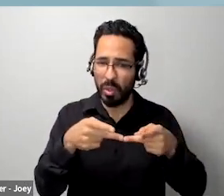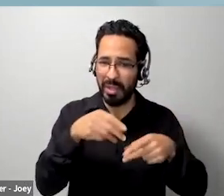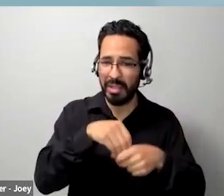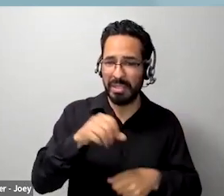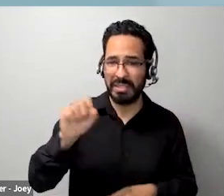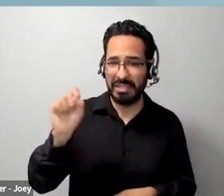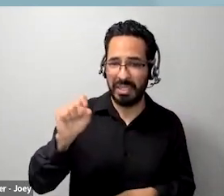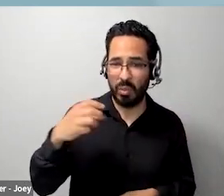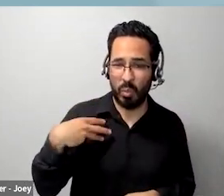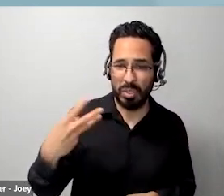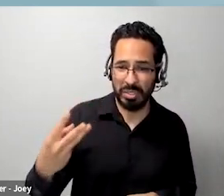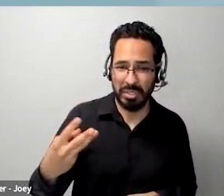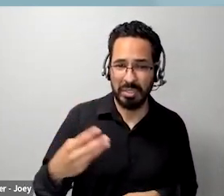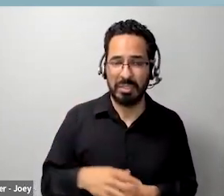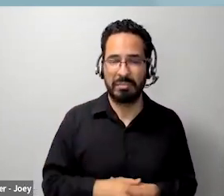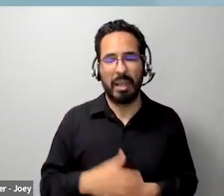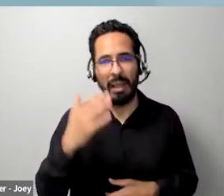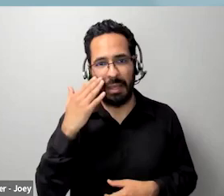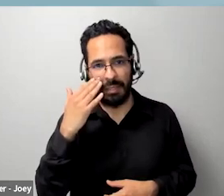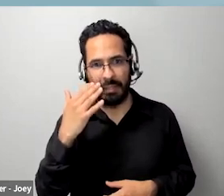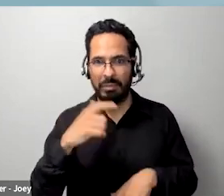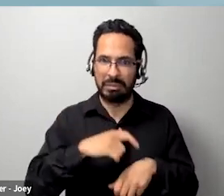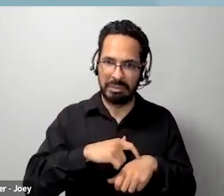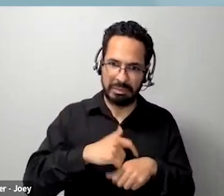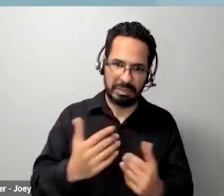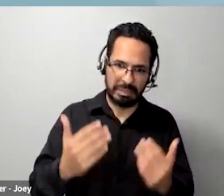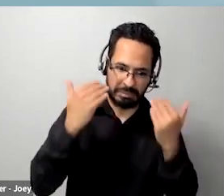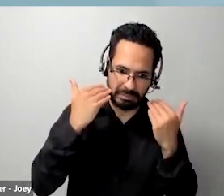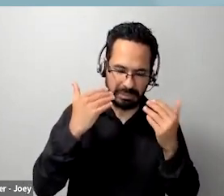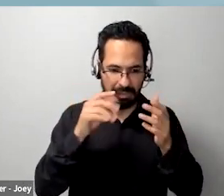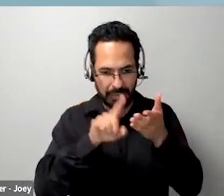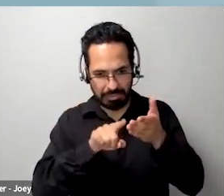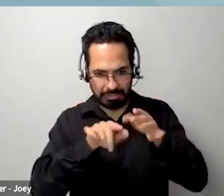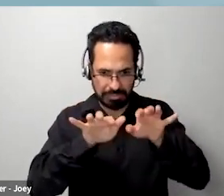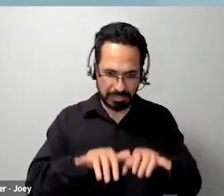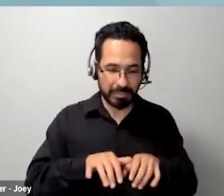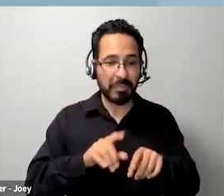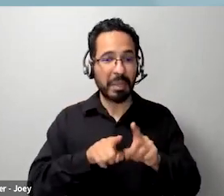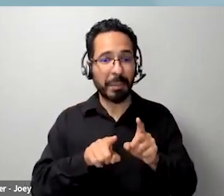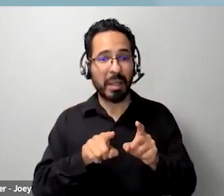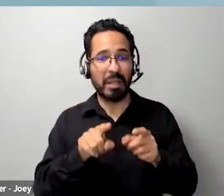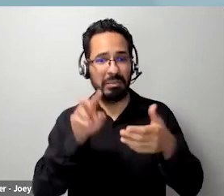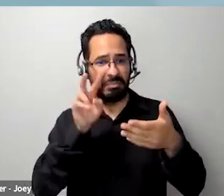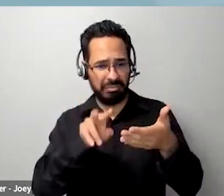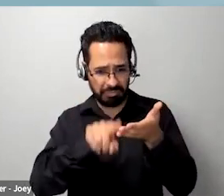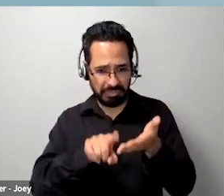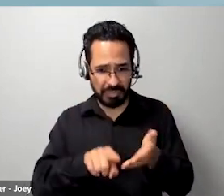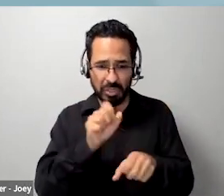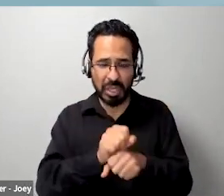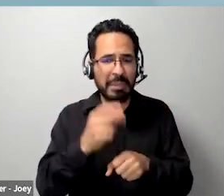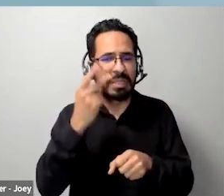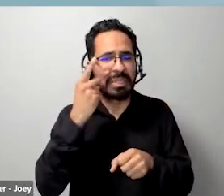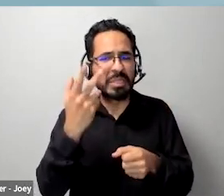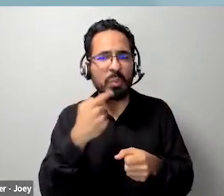Seattle, Washington, I know it's time consuming, but click into the job and see what it says